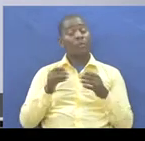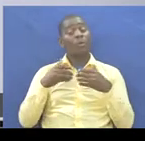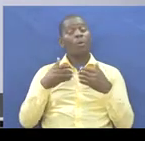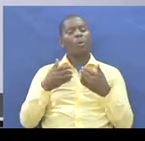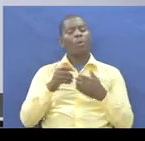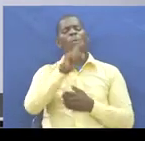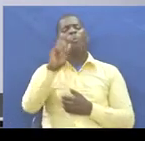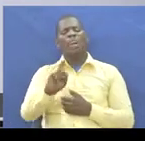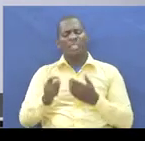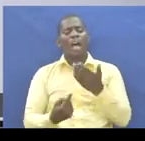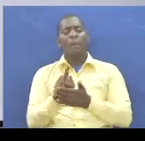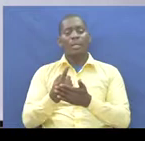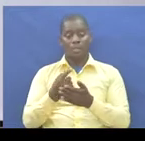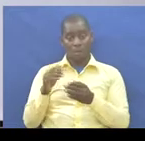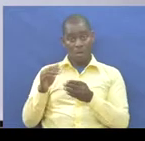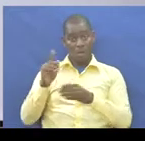happens